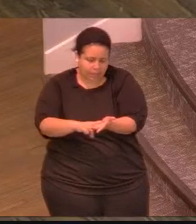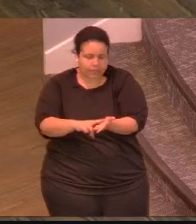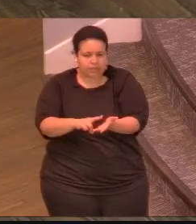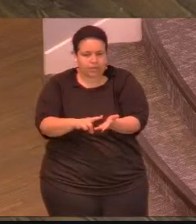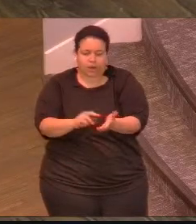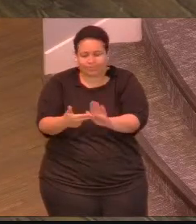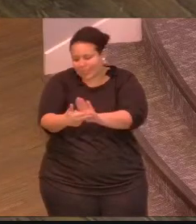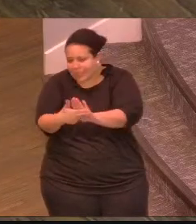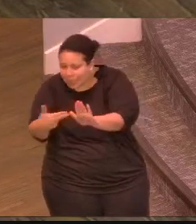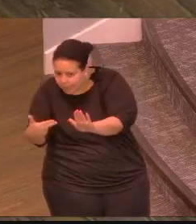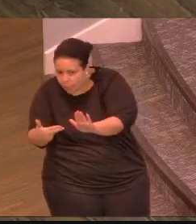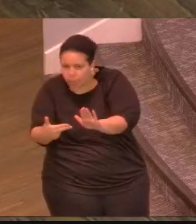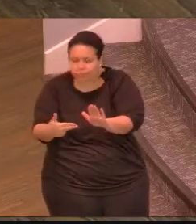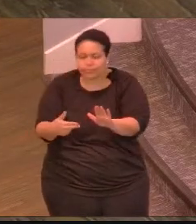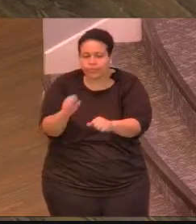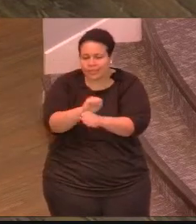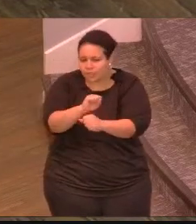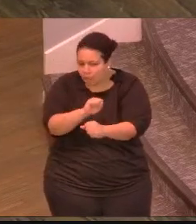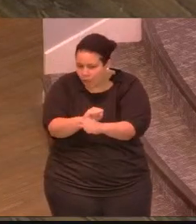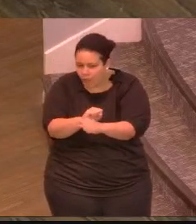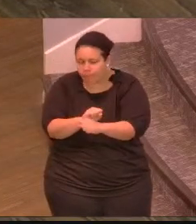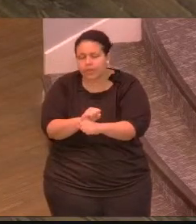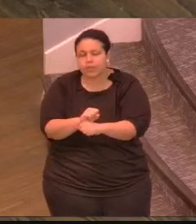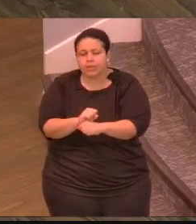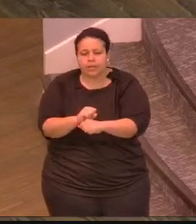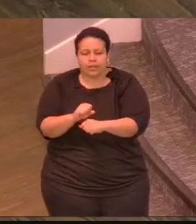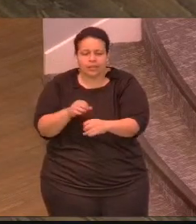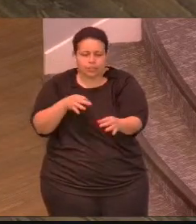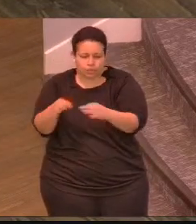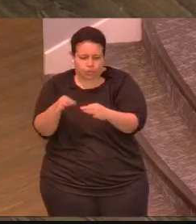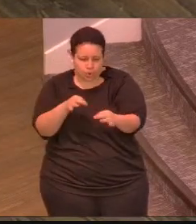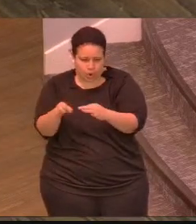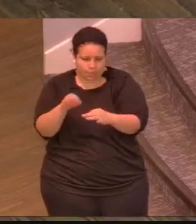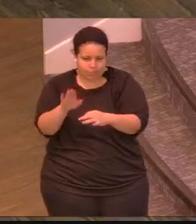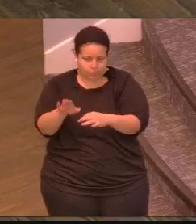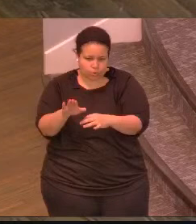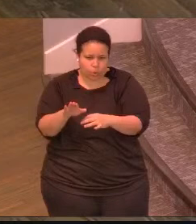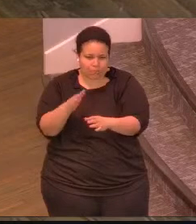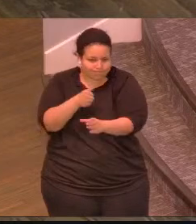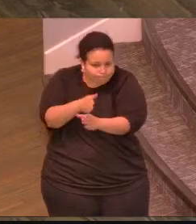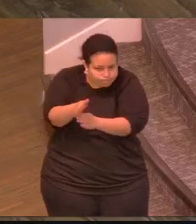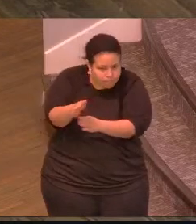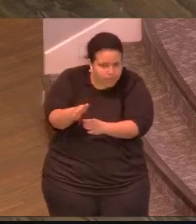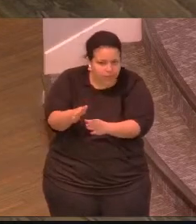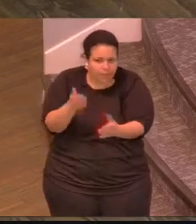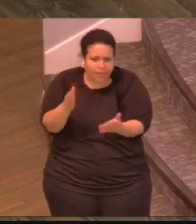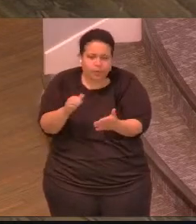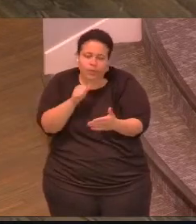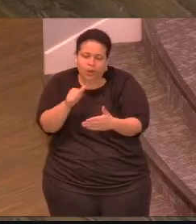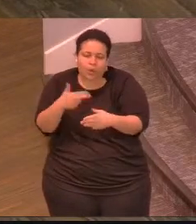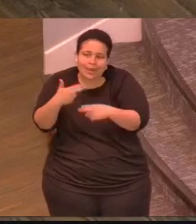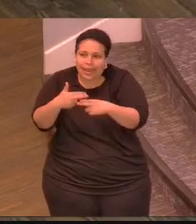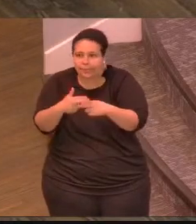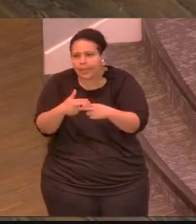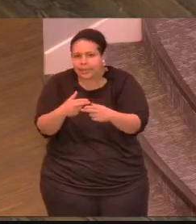closely describes your line of work. And so we may not call it an assistant superintendent,